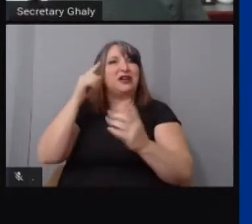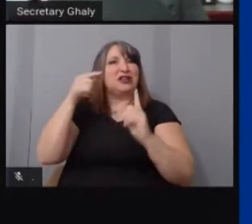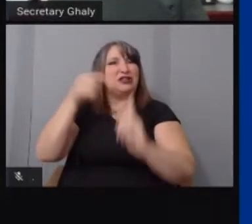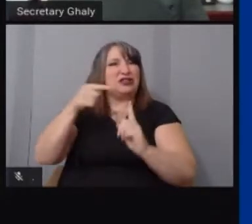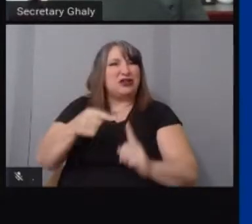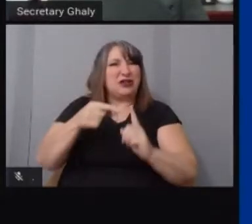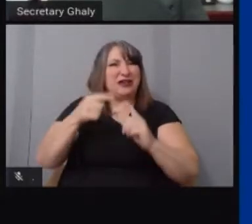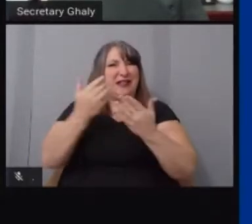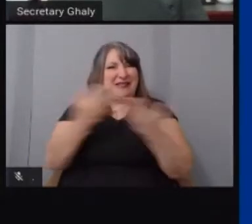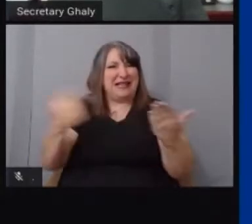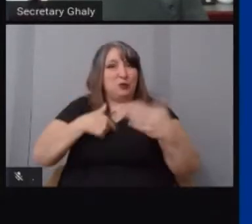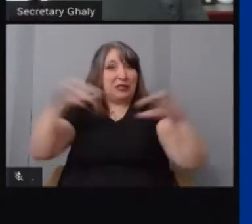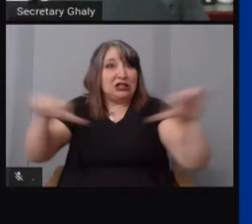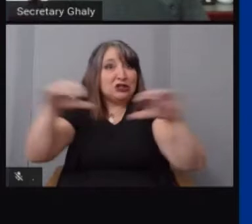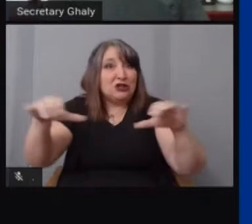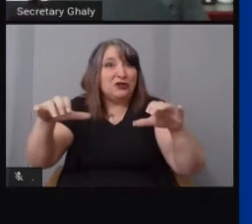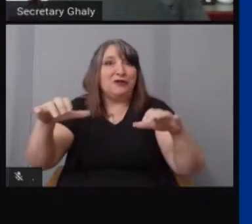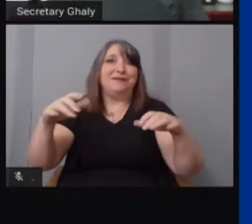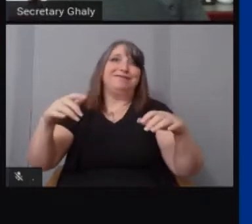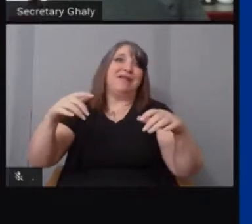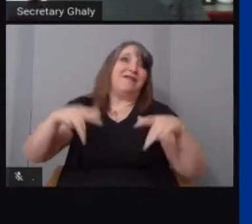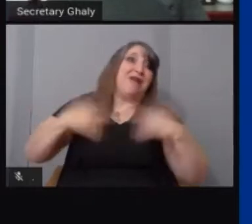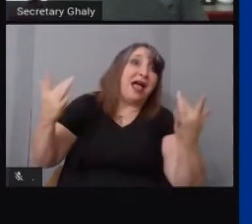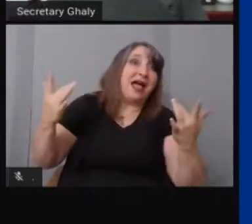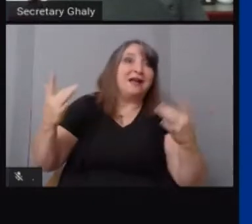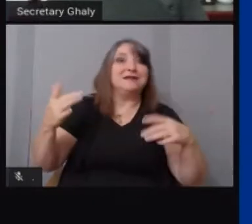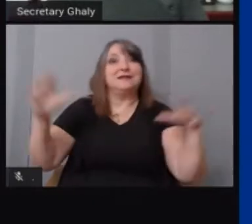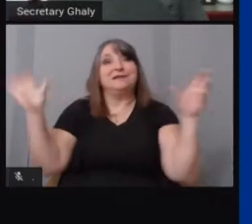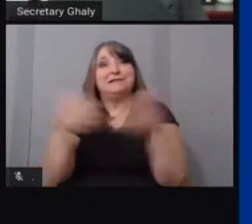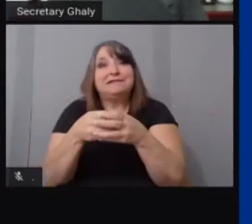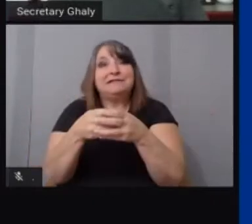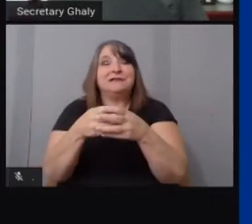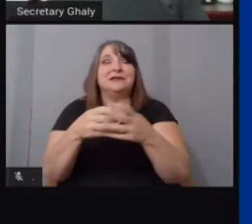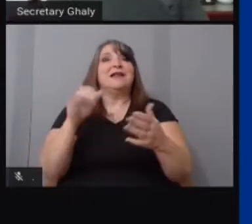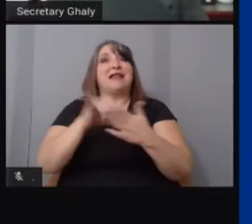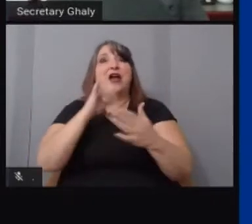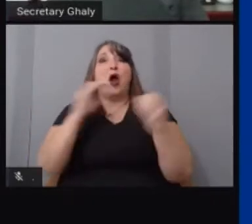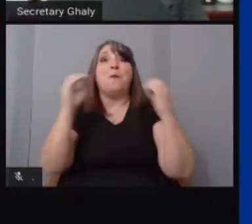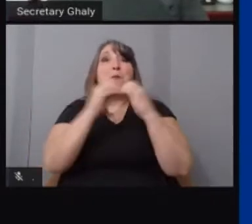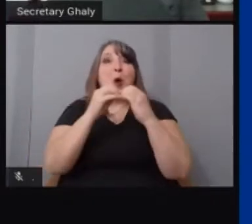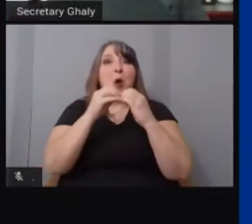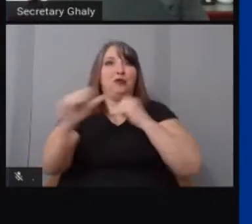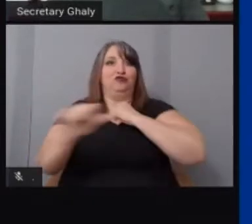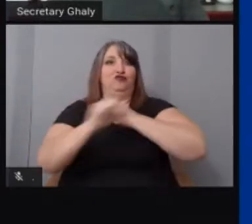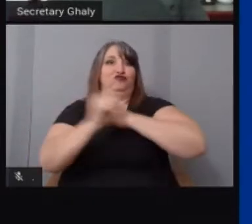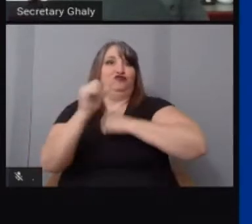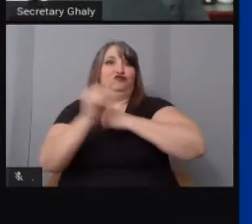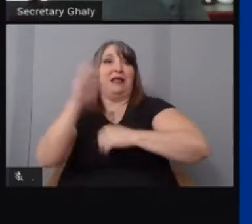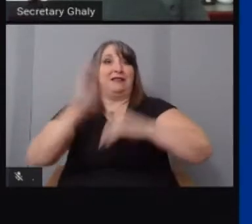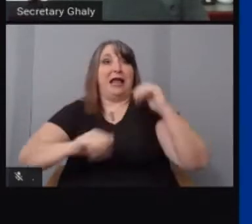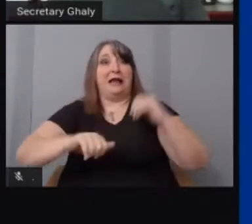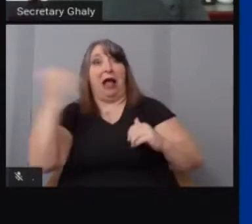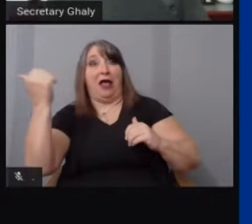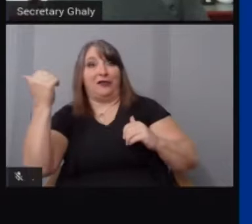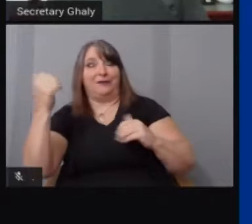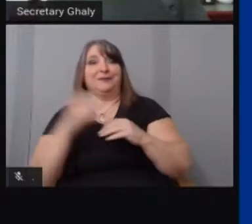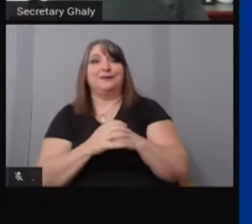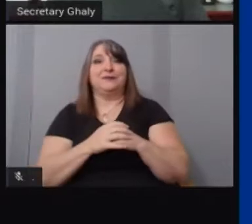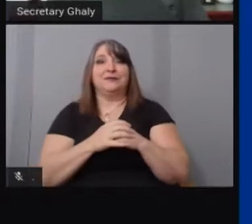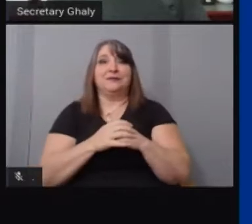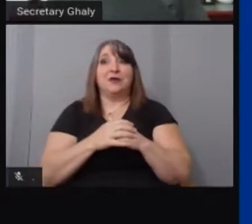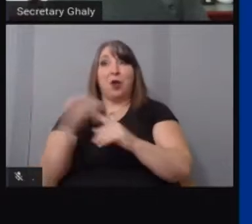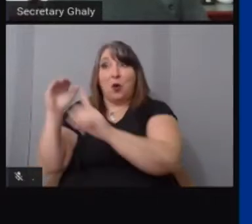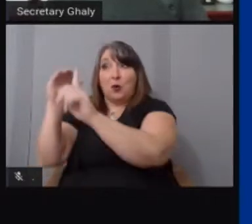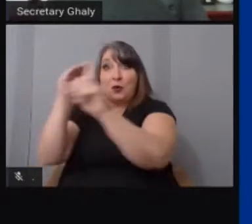activities and events that are higher risk than others. Just by way of reminder now, activities